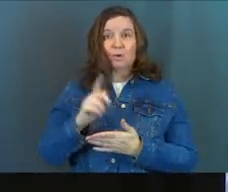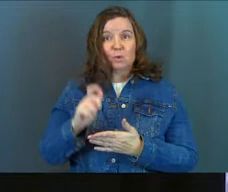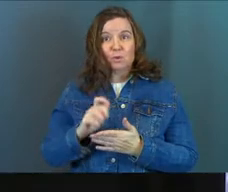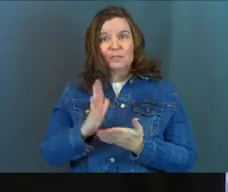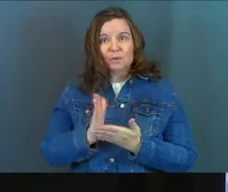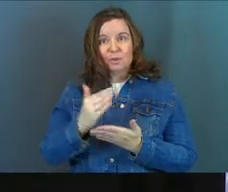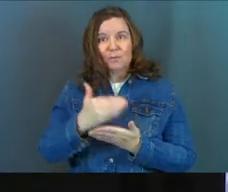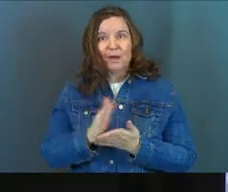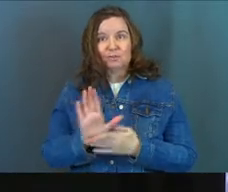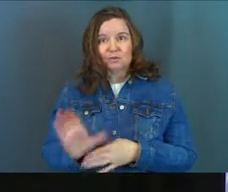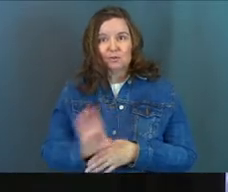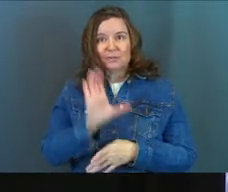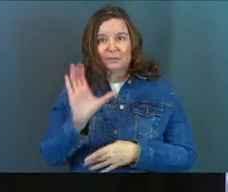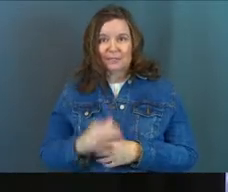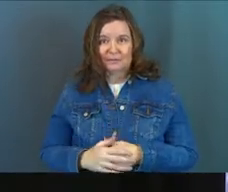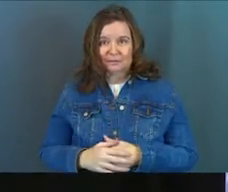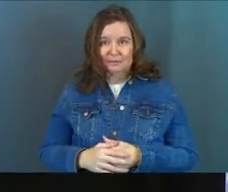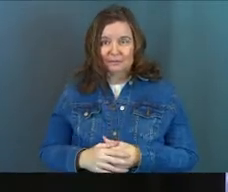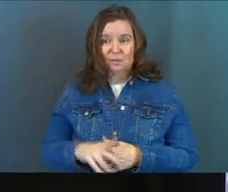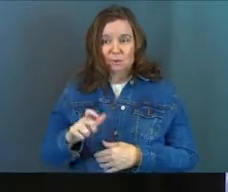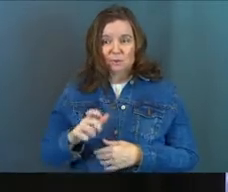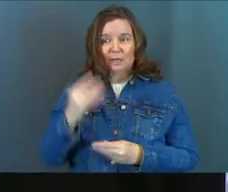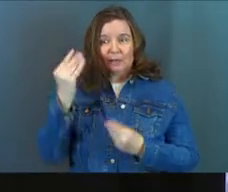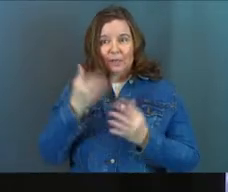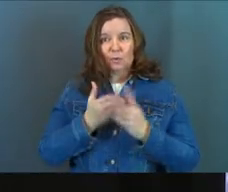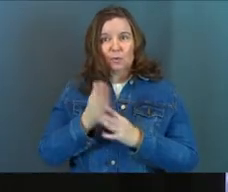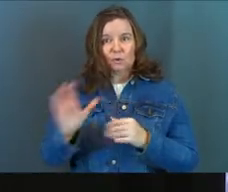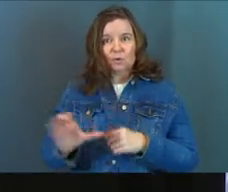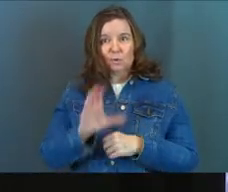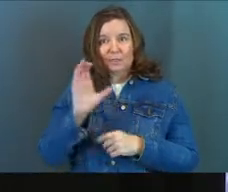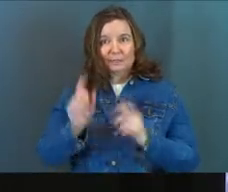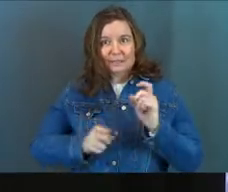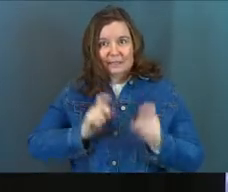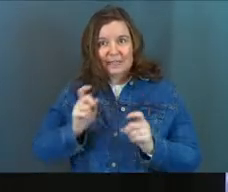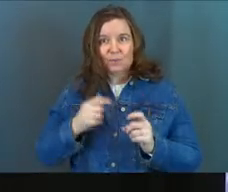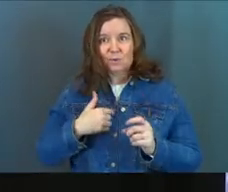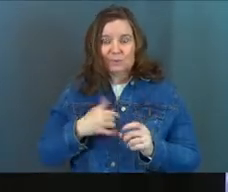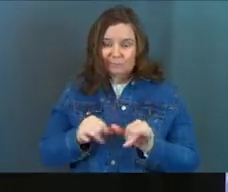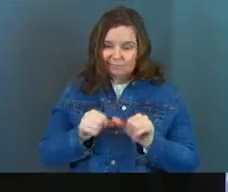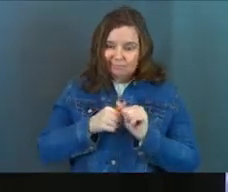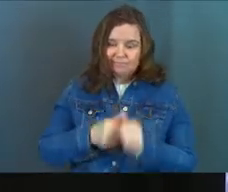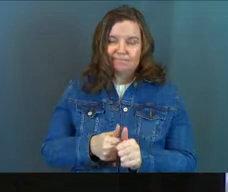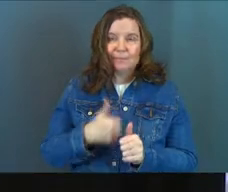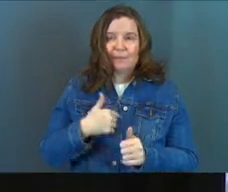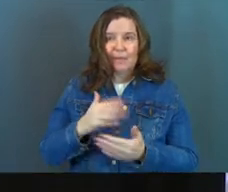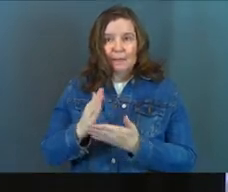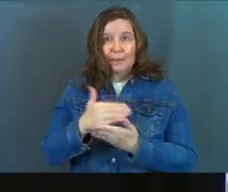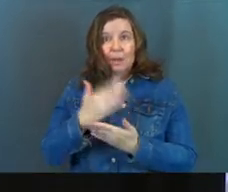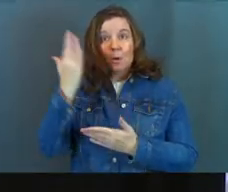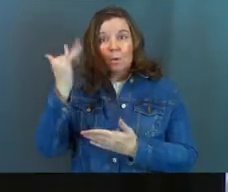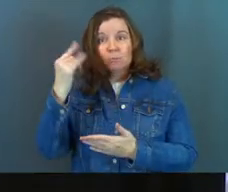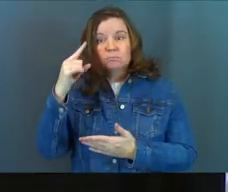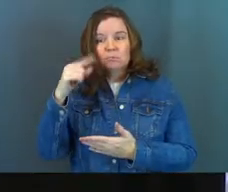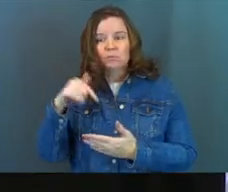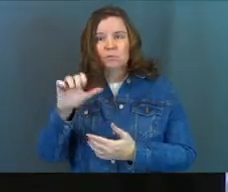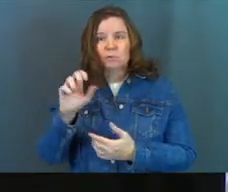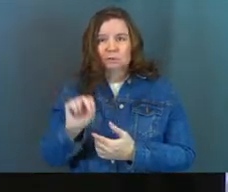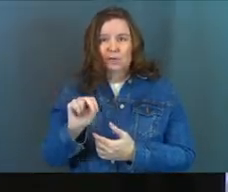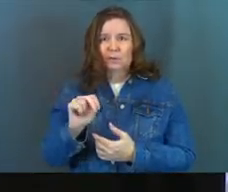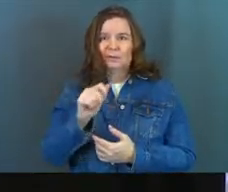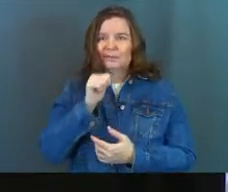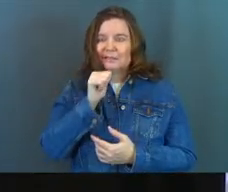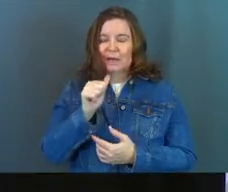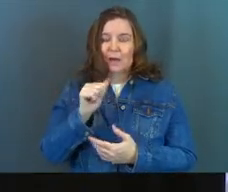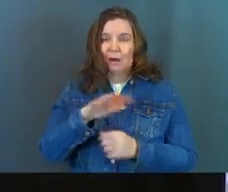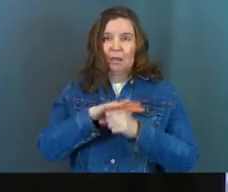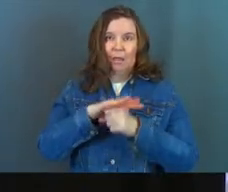you need to budget your Christmas. You need to think through your Christmas gifts, and you need to stick to that budget so that January